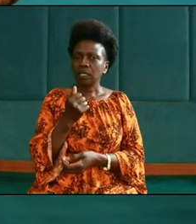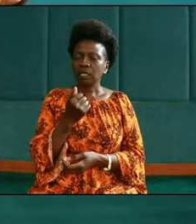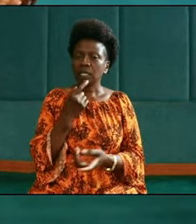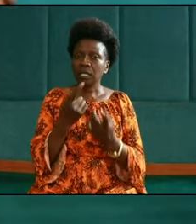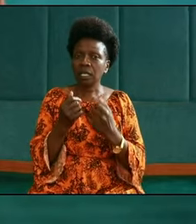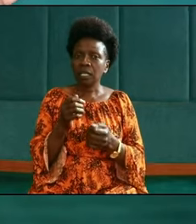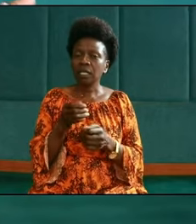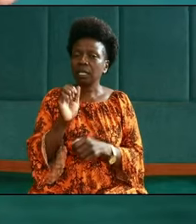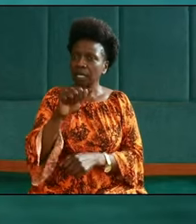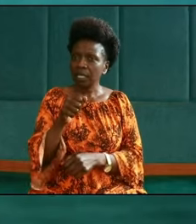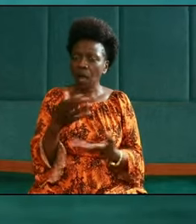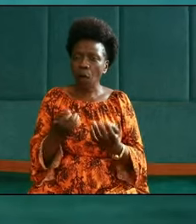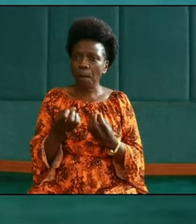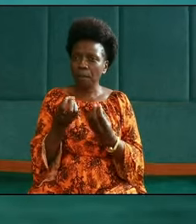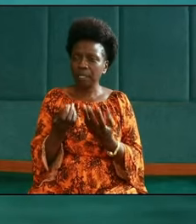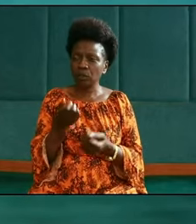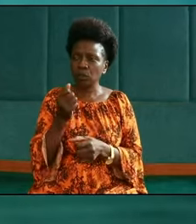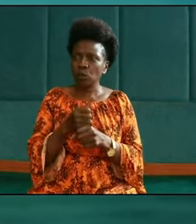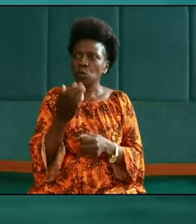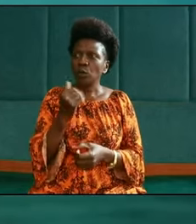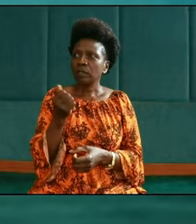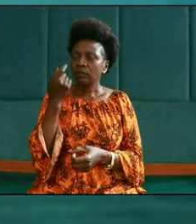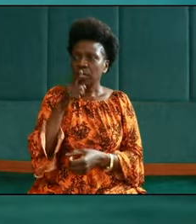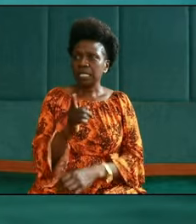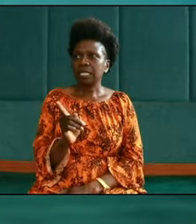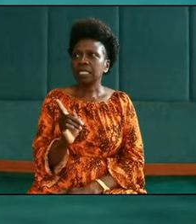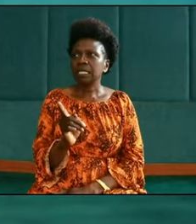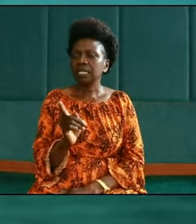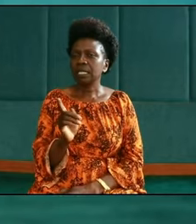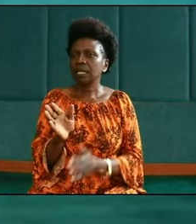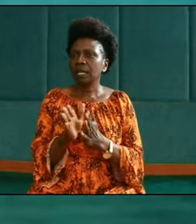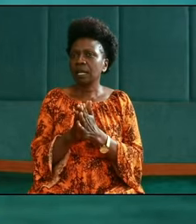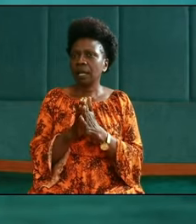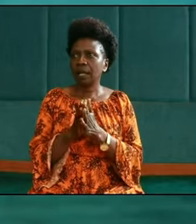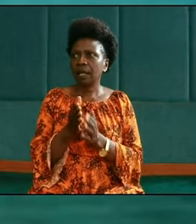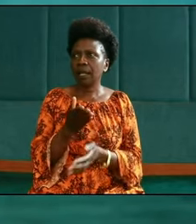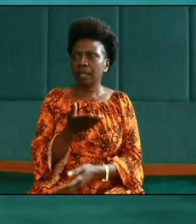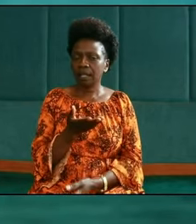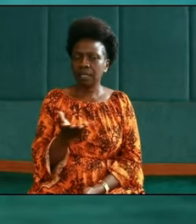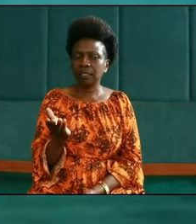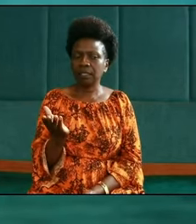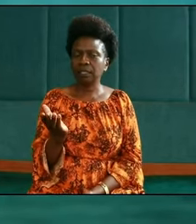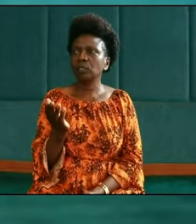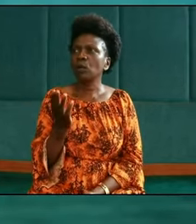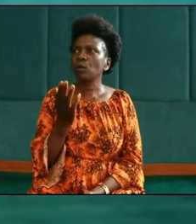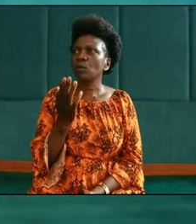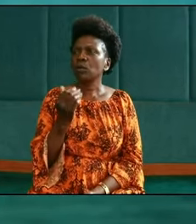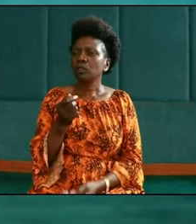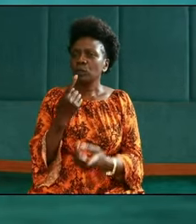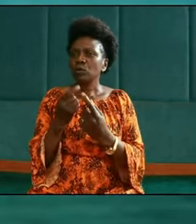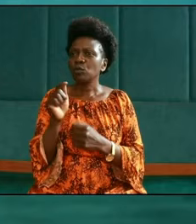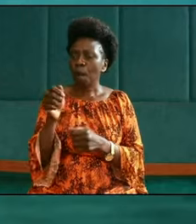I could have it. How much do you want for it?" And there he was told, "You